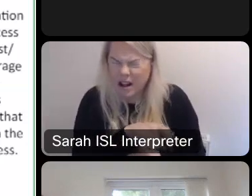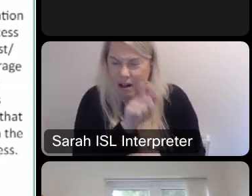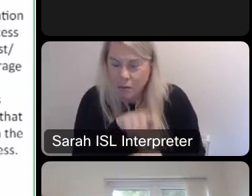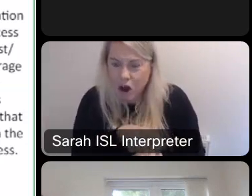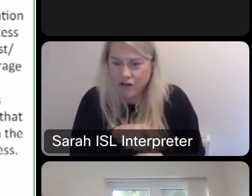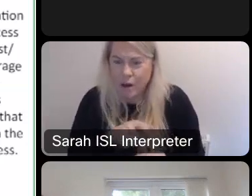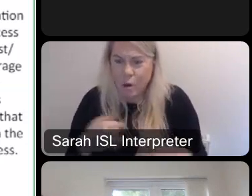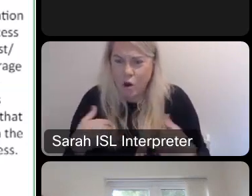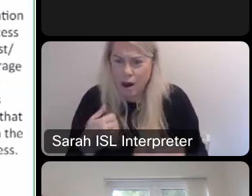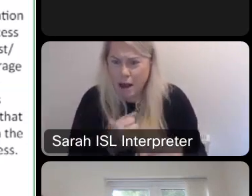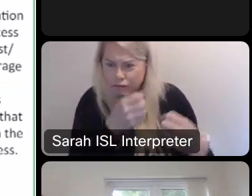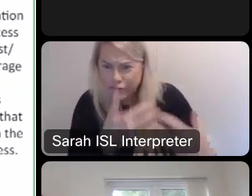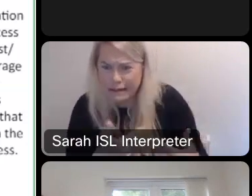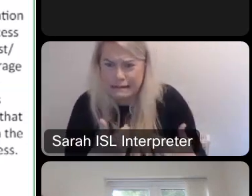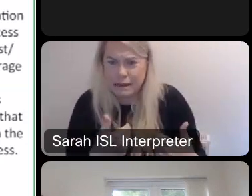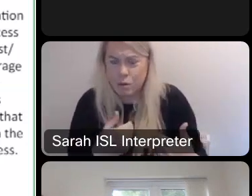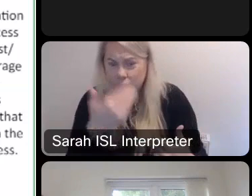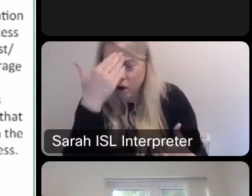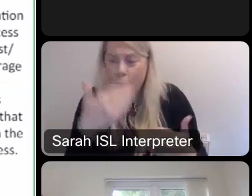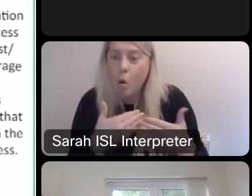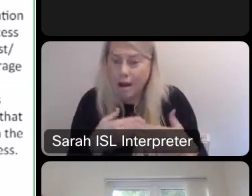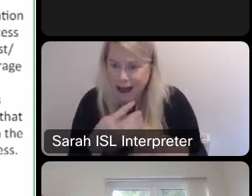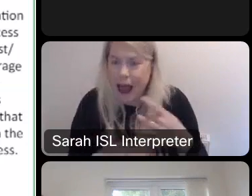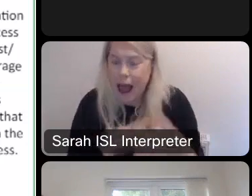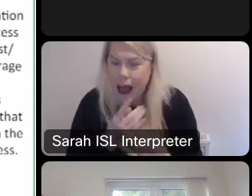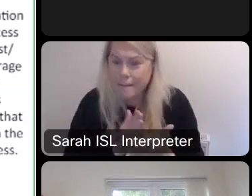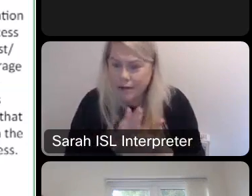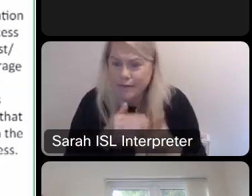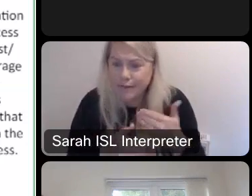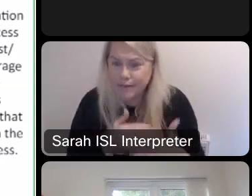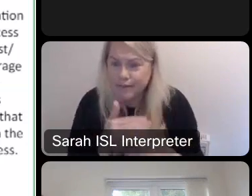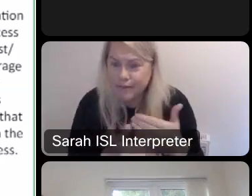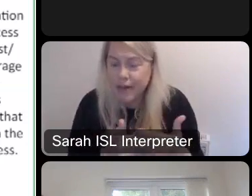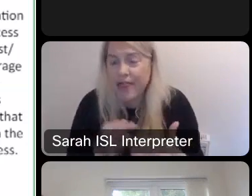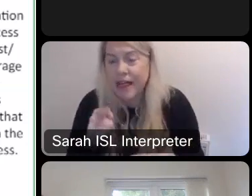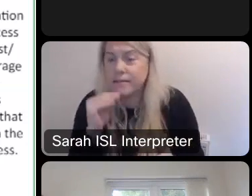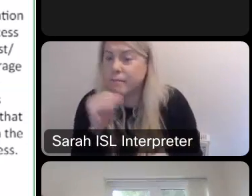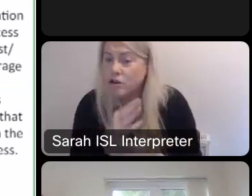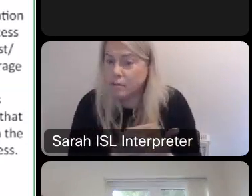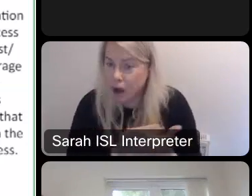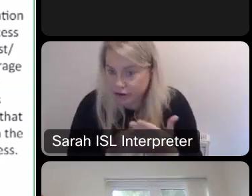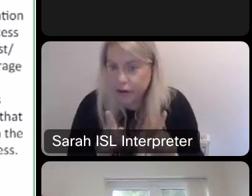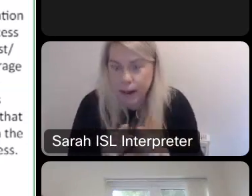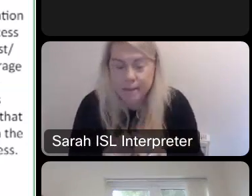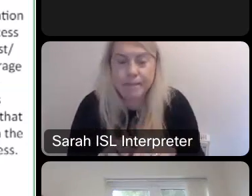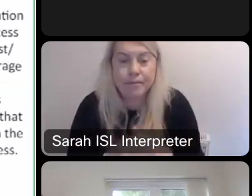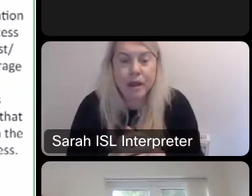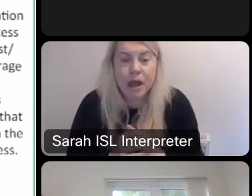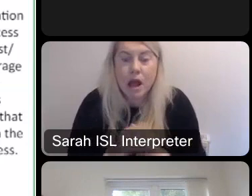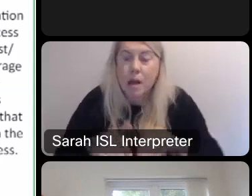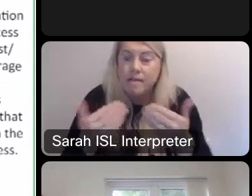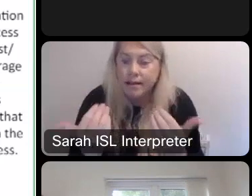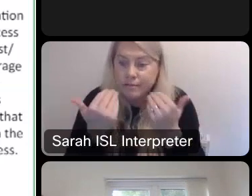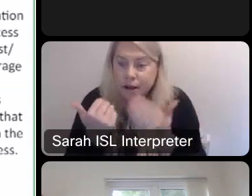the outcome, and they do want to know what's happening. How are they, and that's an important part of that. Provide information